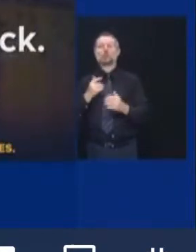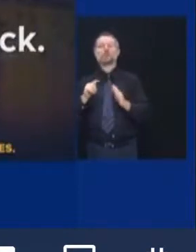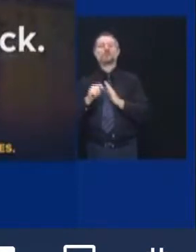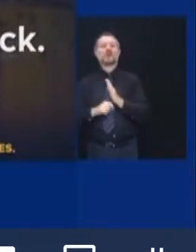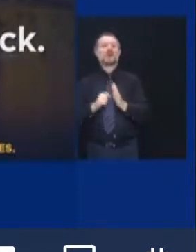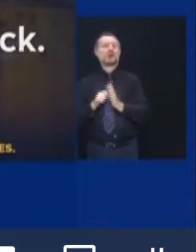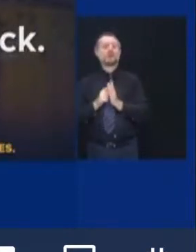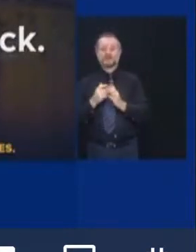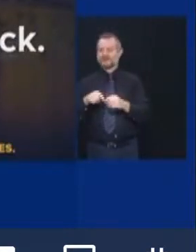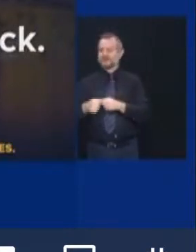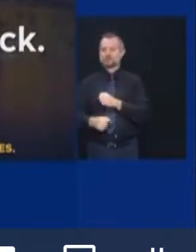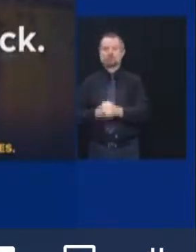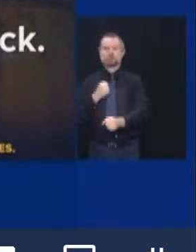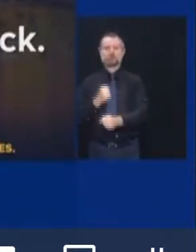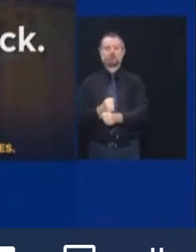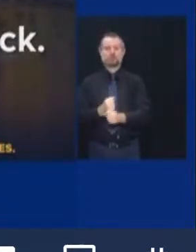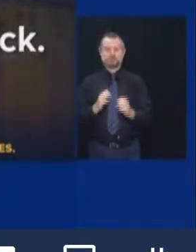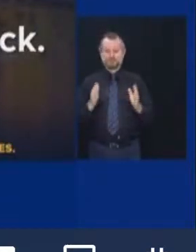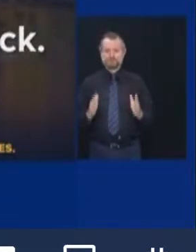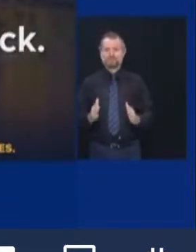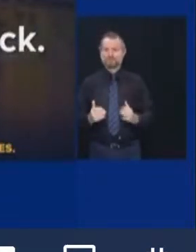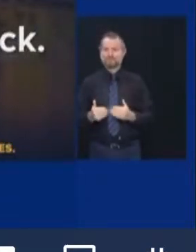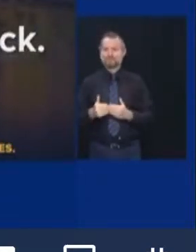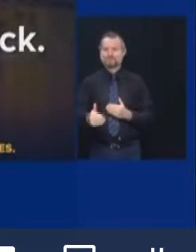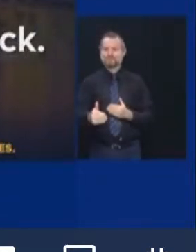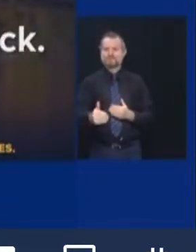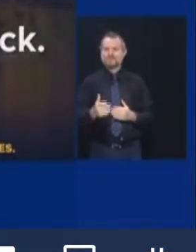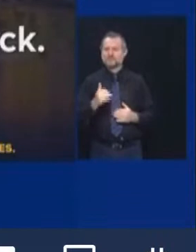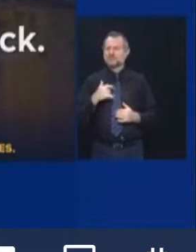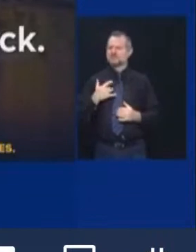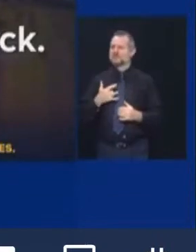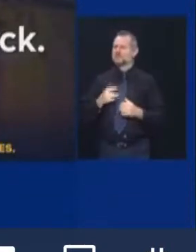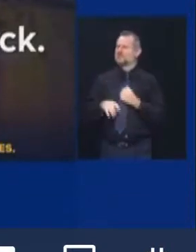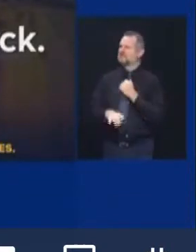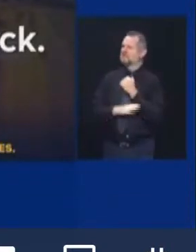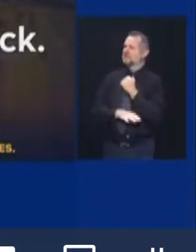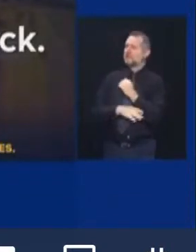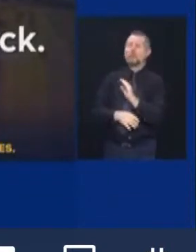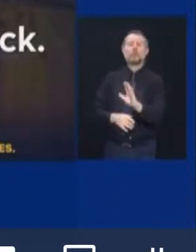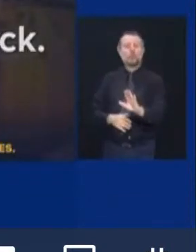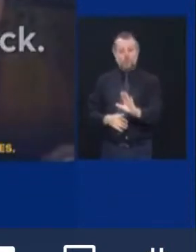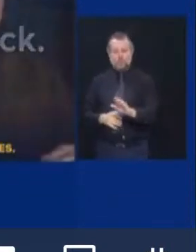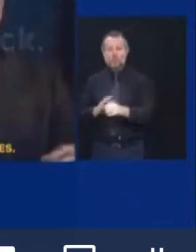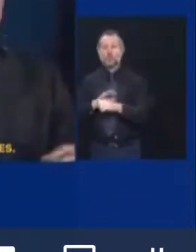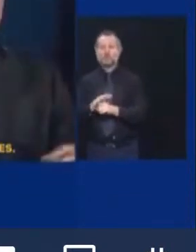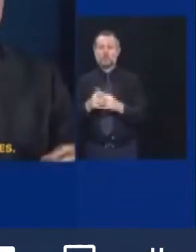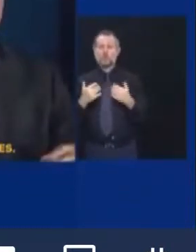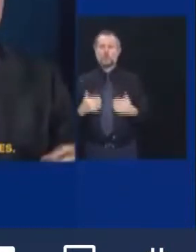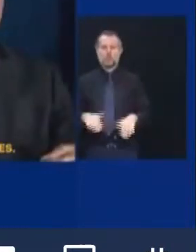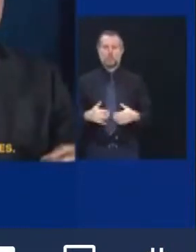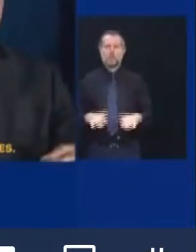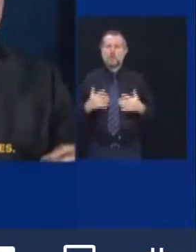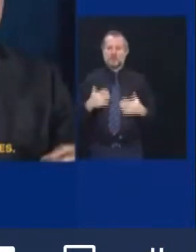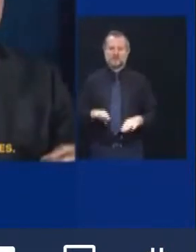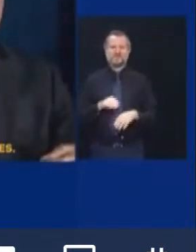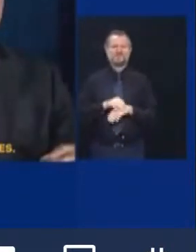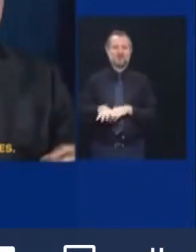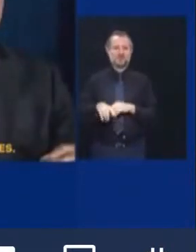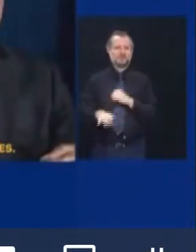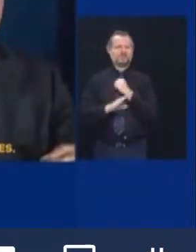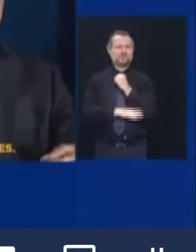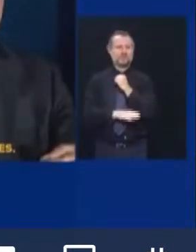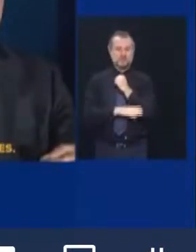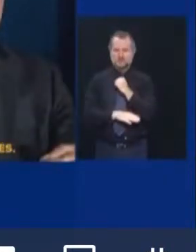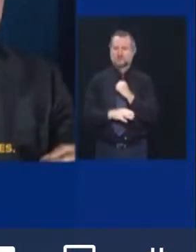Well, what does it have to do with the seasons? It actually does have something to do with the seasons. And the scientists talked about